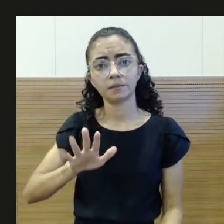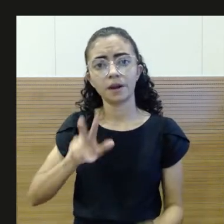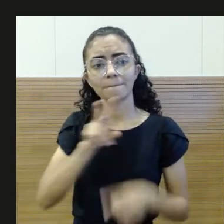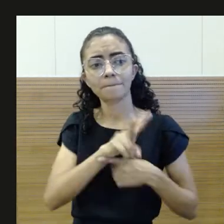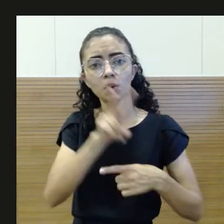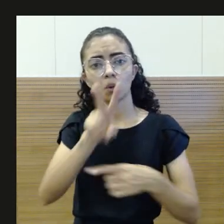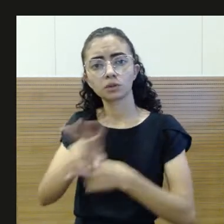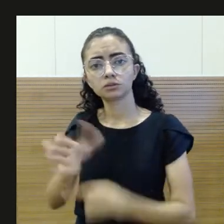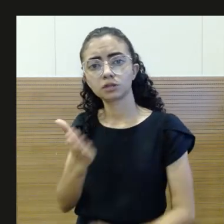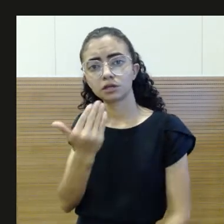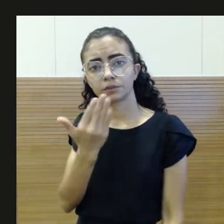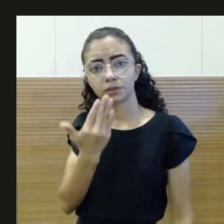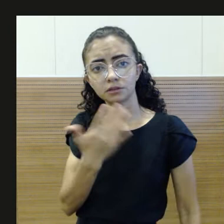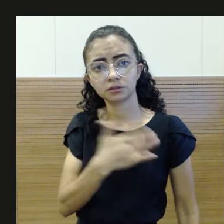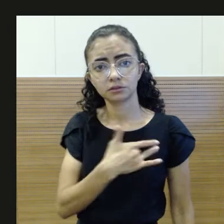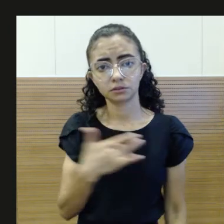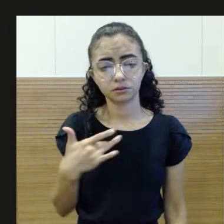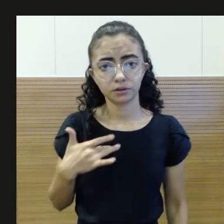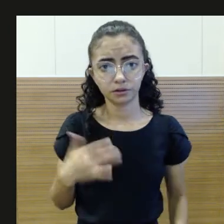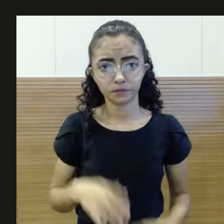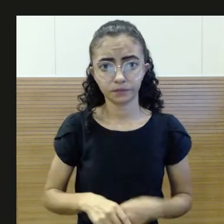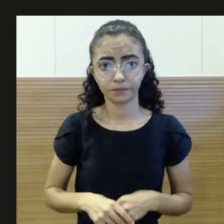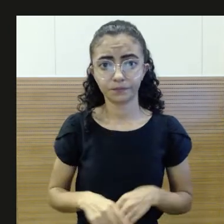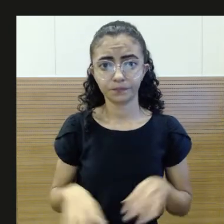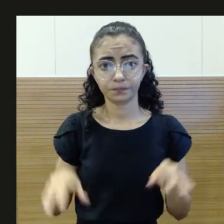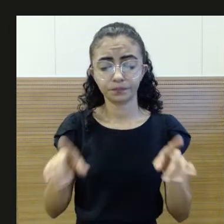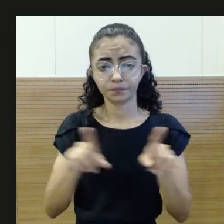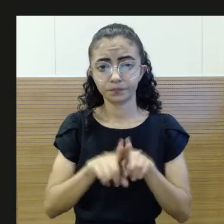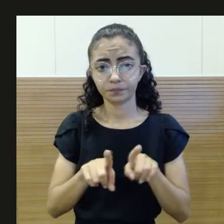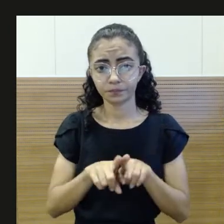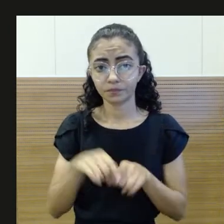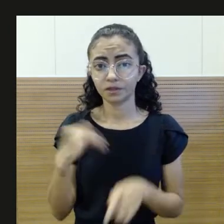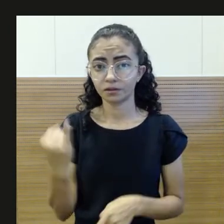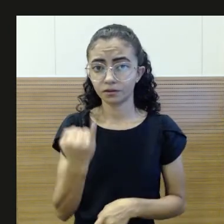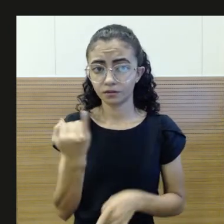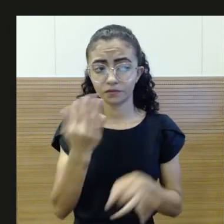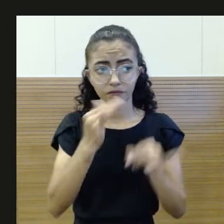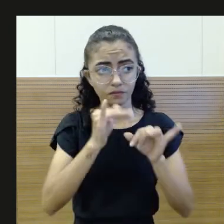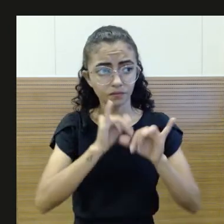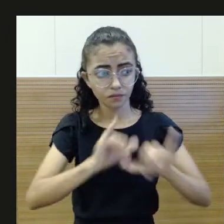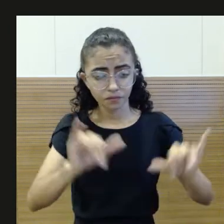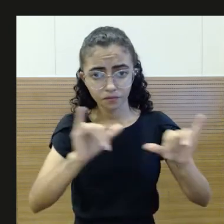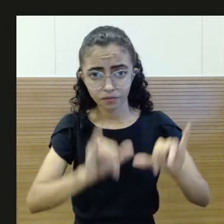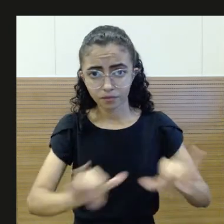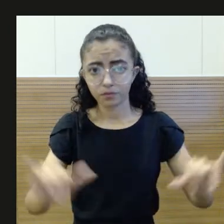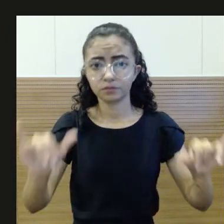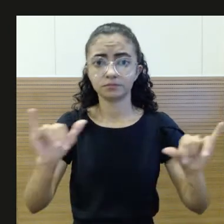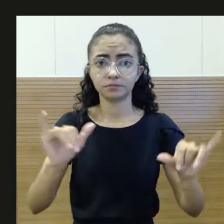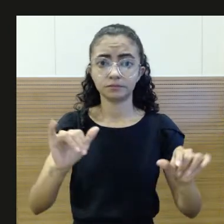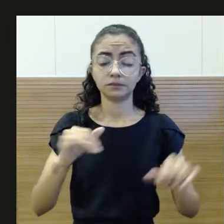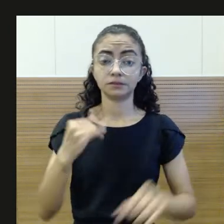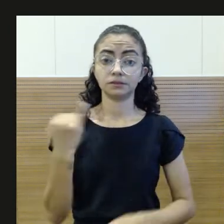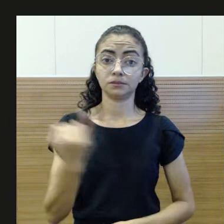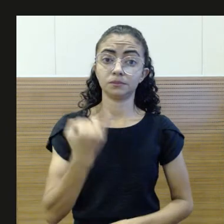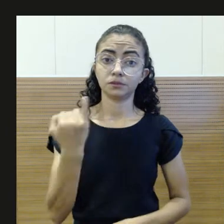Brazil, 53% of the calories consumed by those Brazilians are